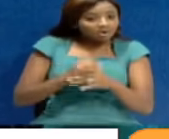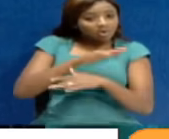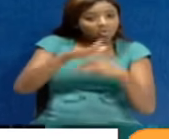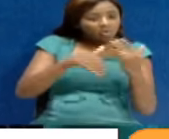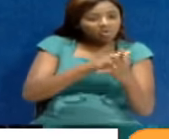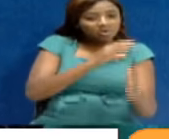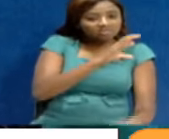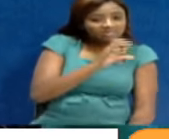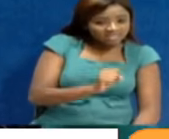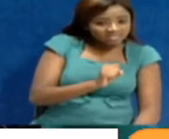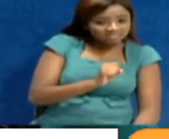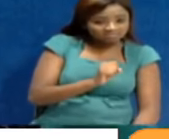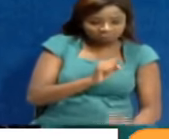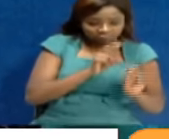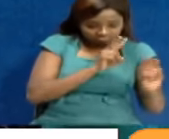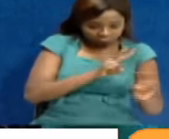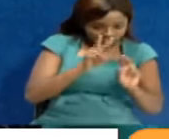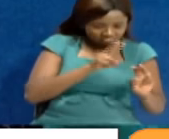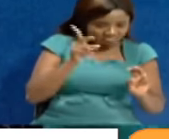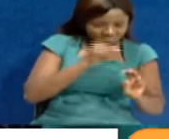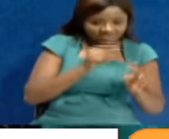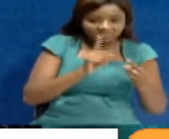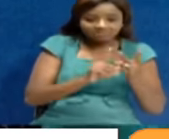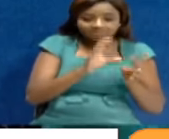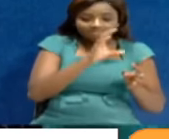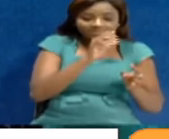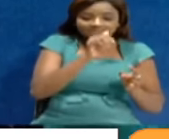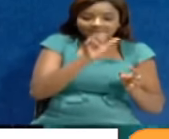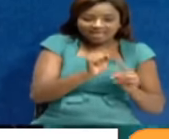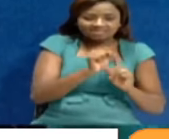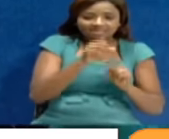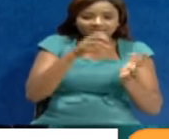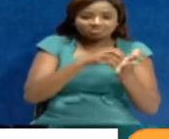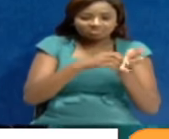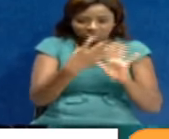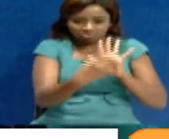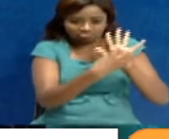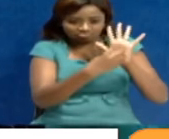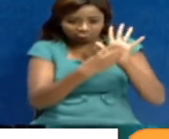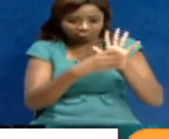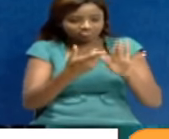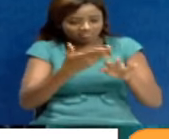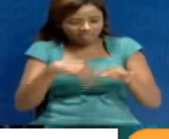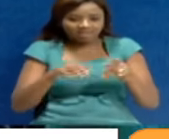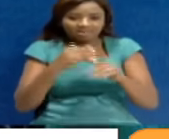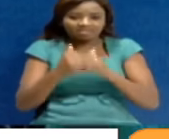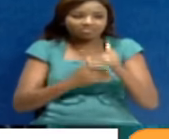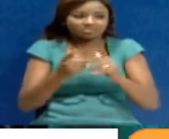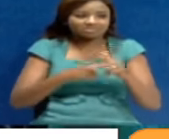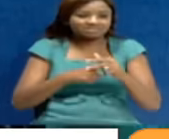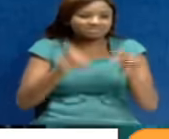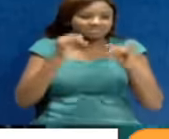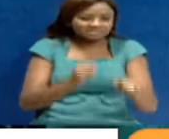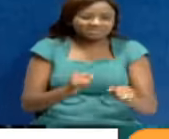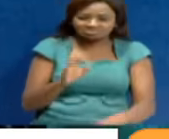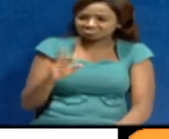the CAS that were appointed uncompetitively have been recalled, mm-hmm. and the process commences afresh. Steve, it